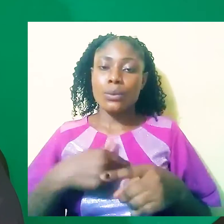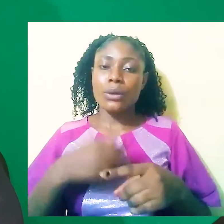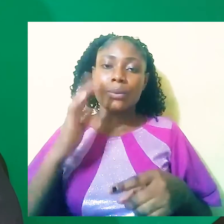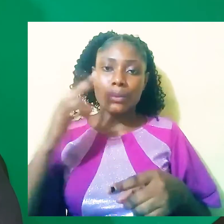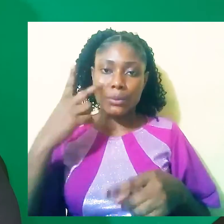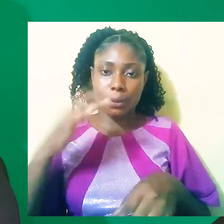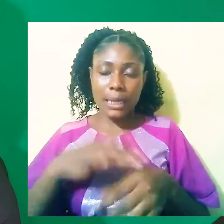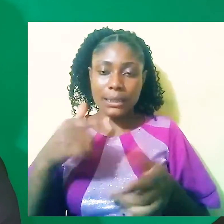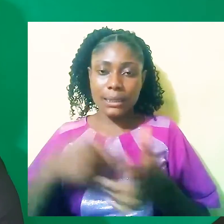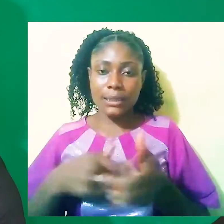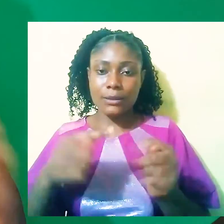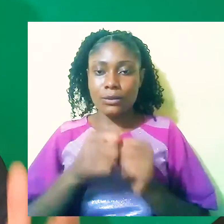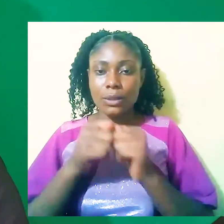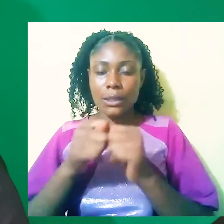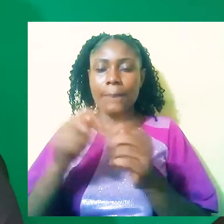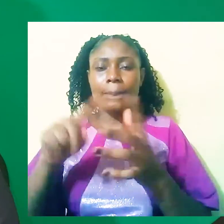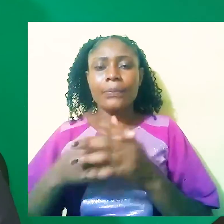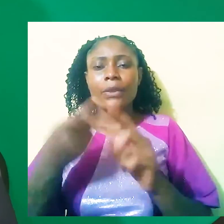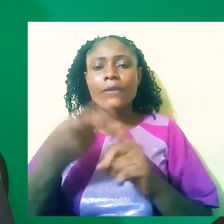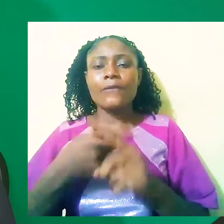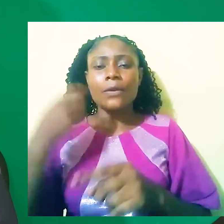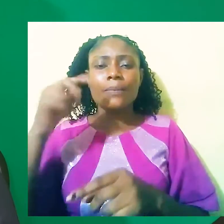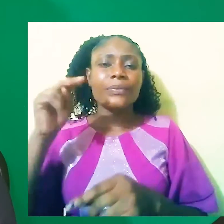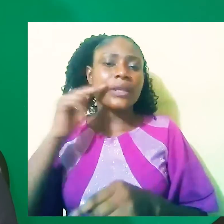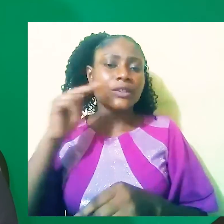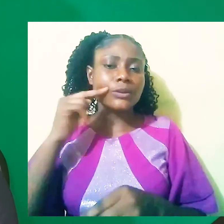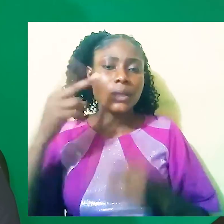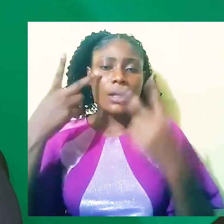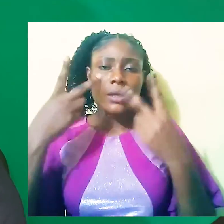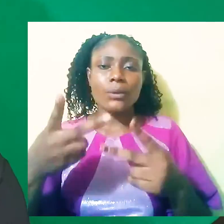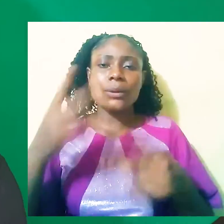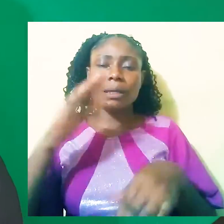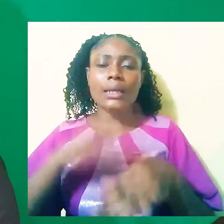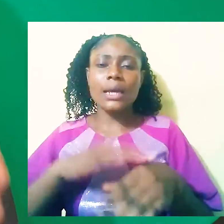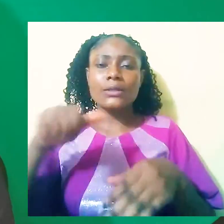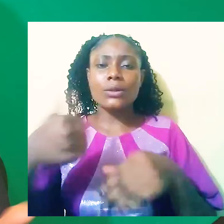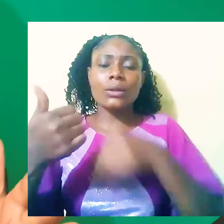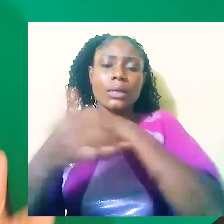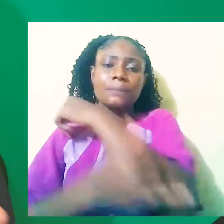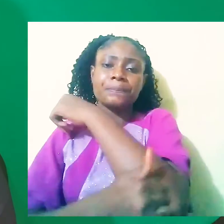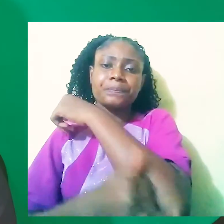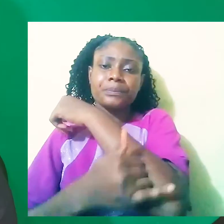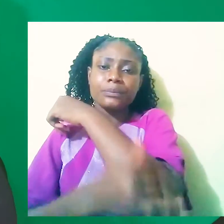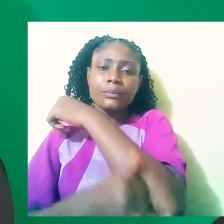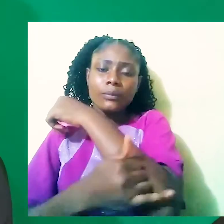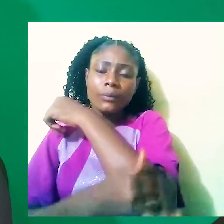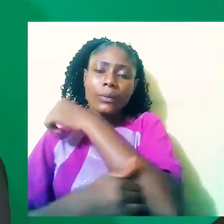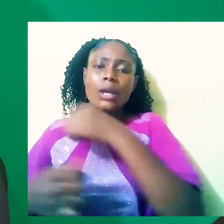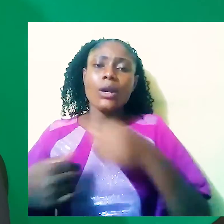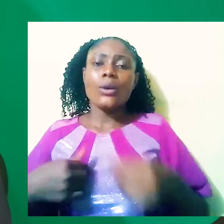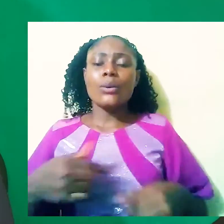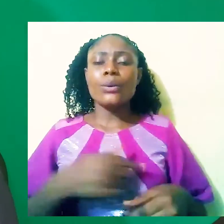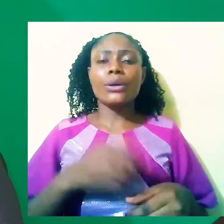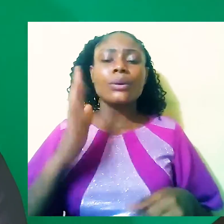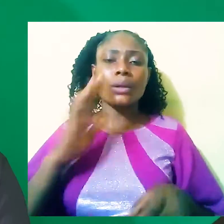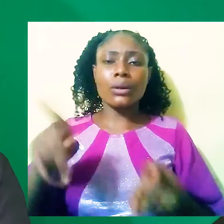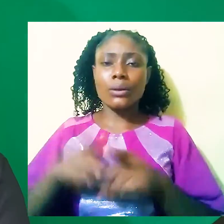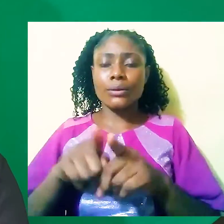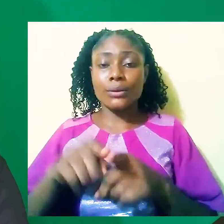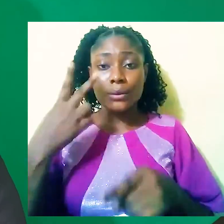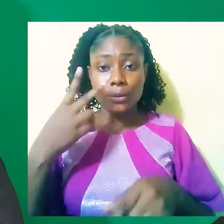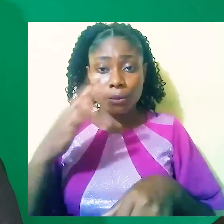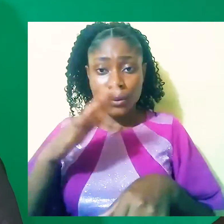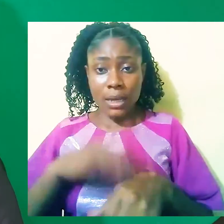much impact in. So we're also going to be looking at all these together. Beginning from Nigeria, looking at